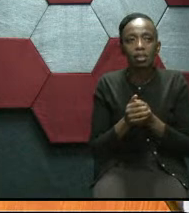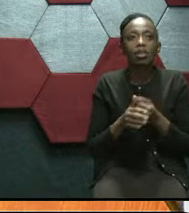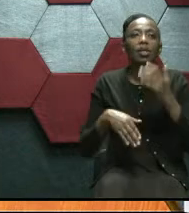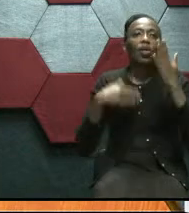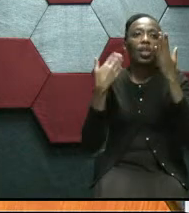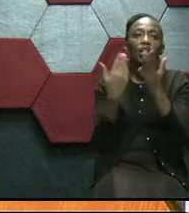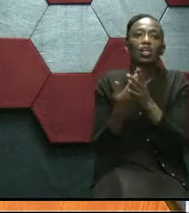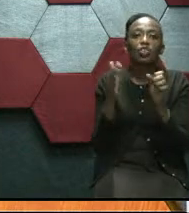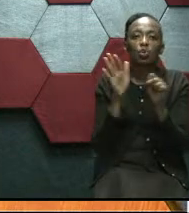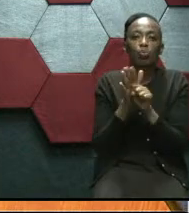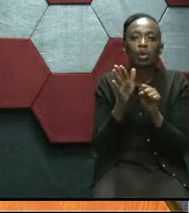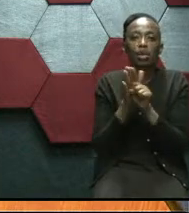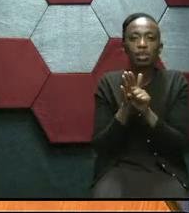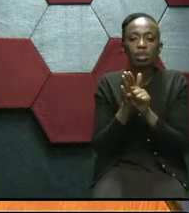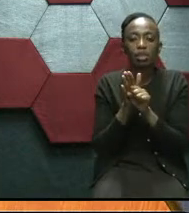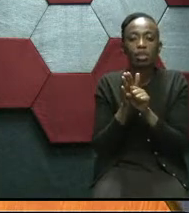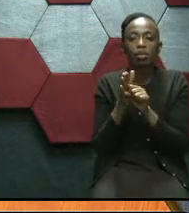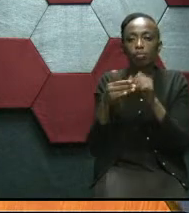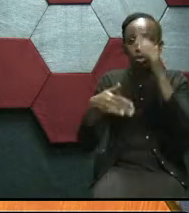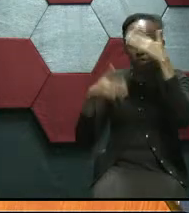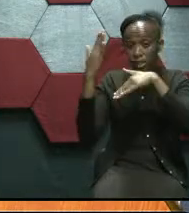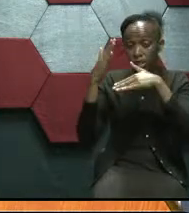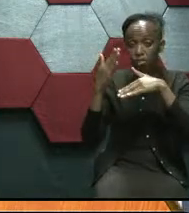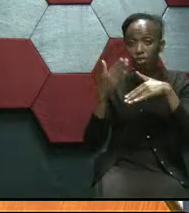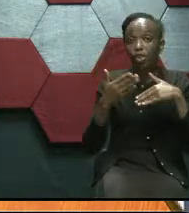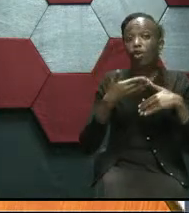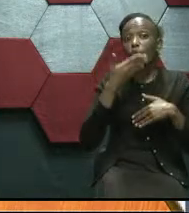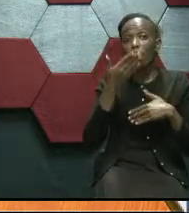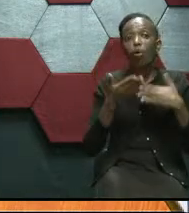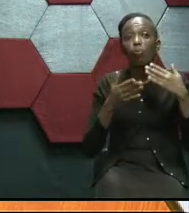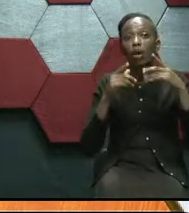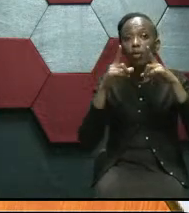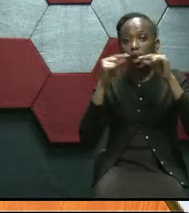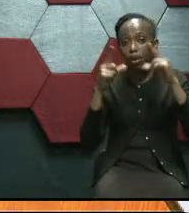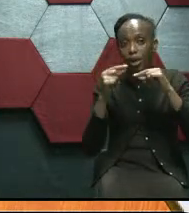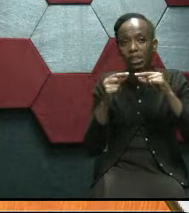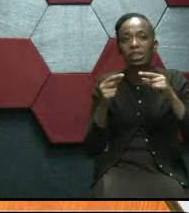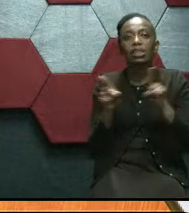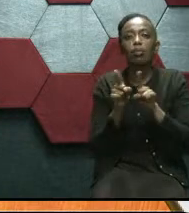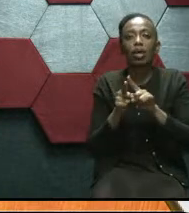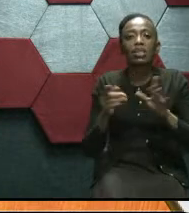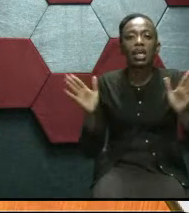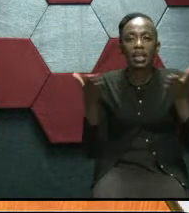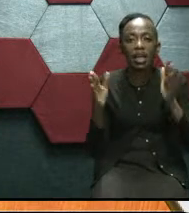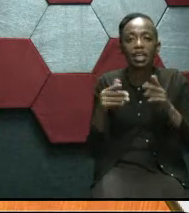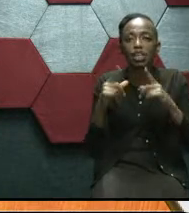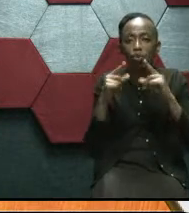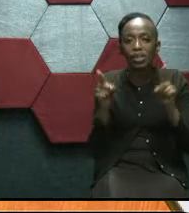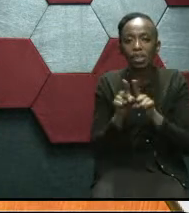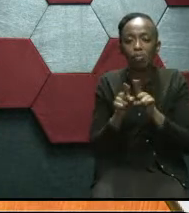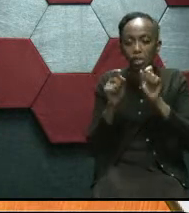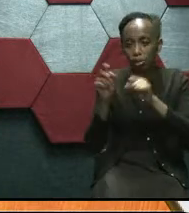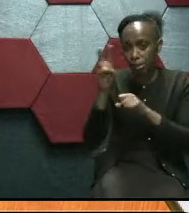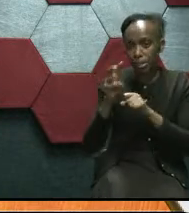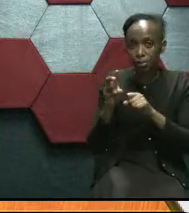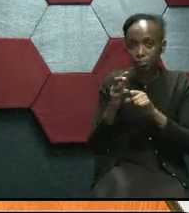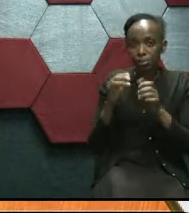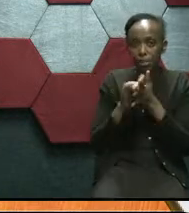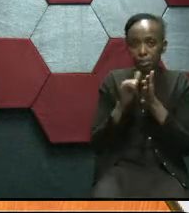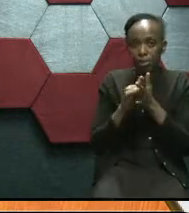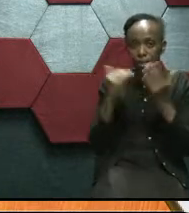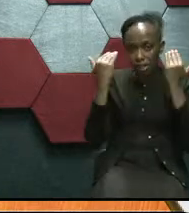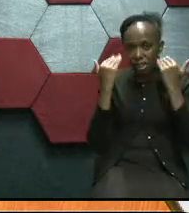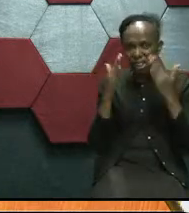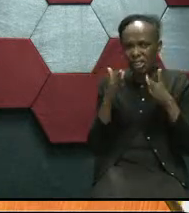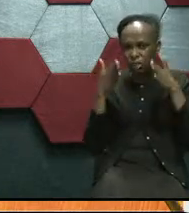Thank you so much, Professor Anne-Muigai, for those warm words and encouraging words. And as you can see, students, the judges are so keen